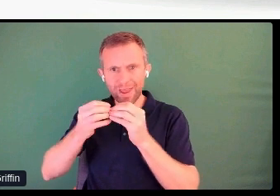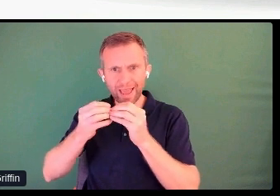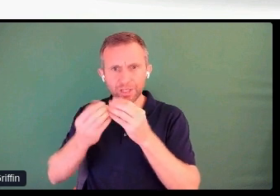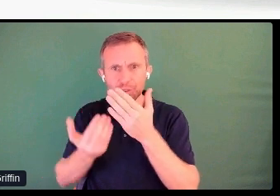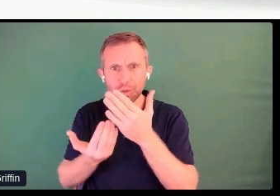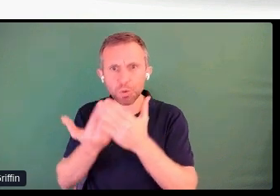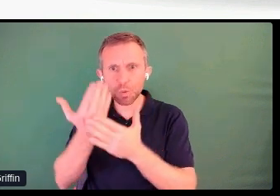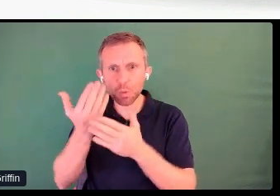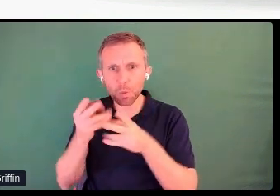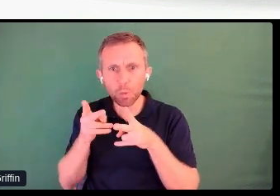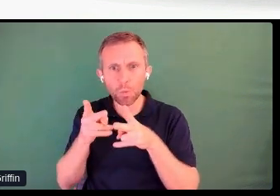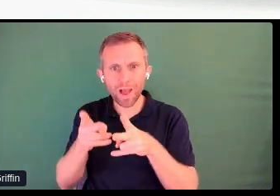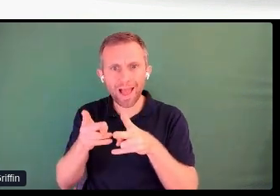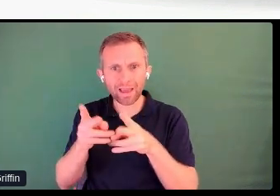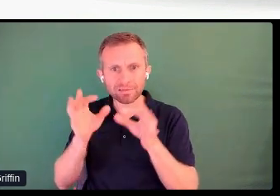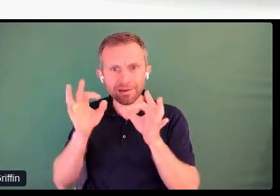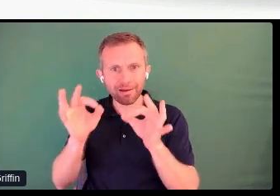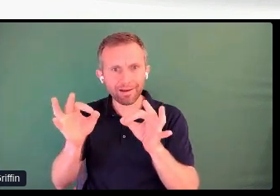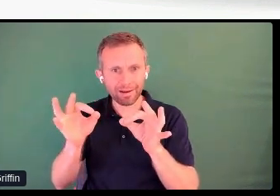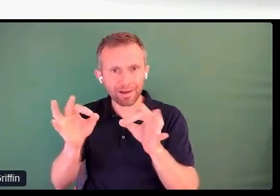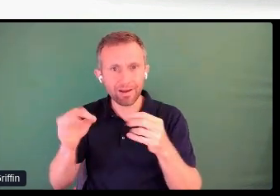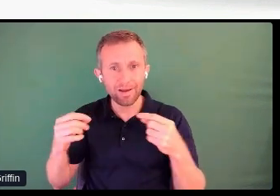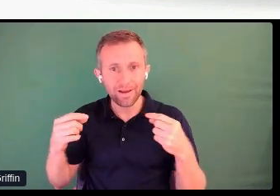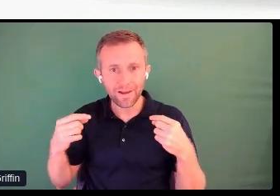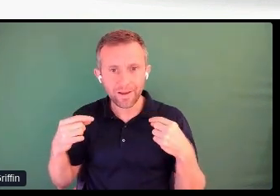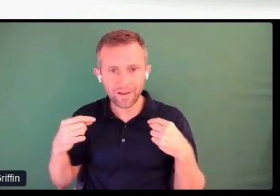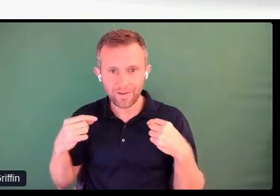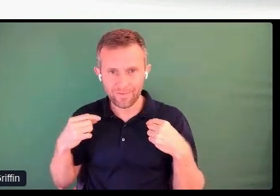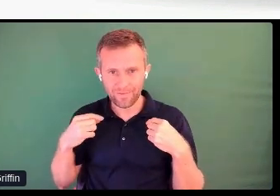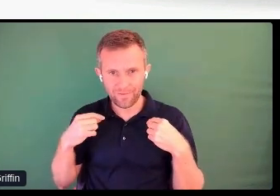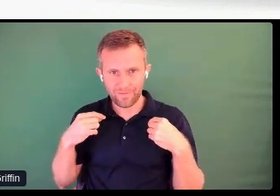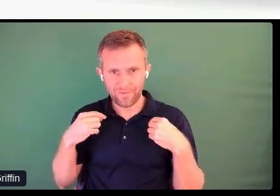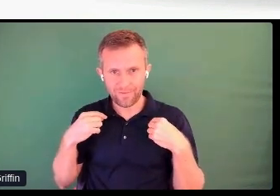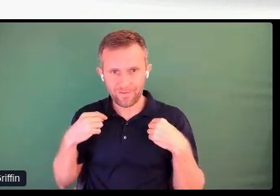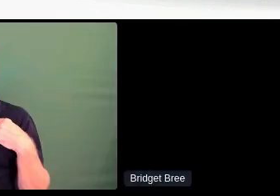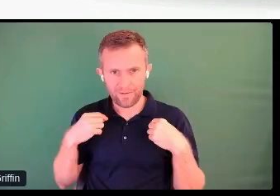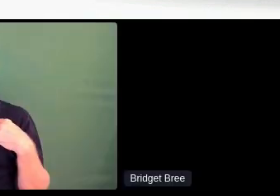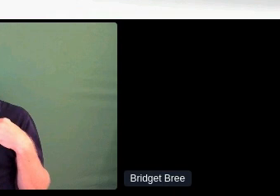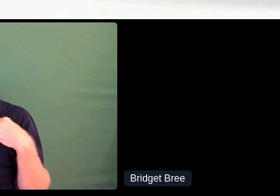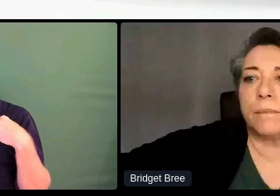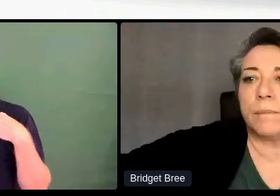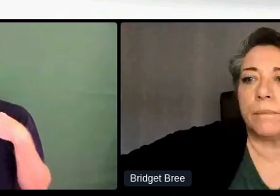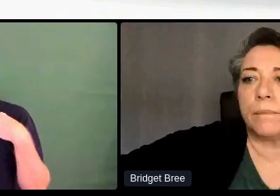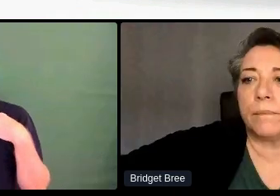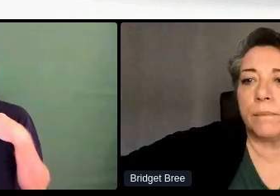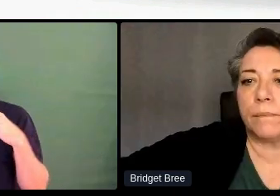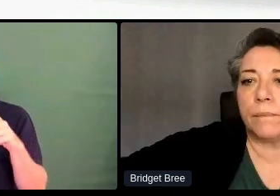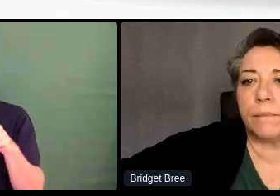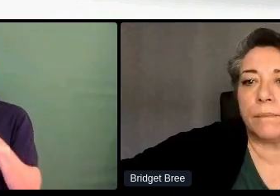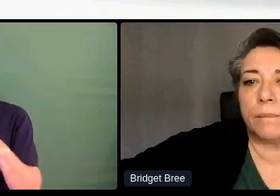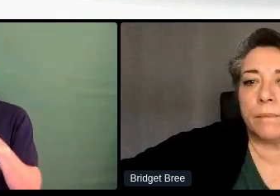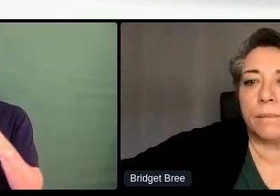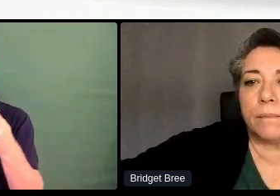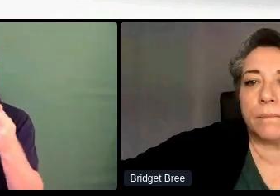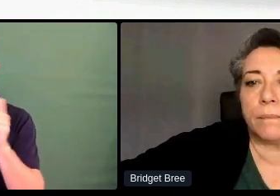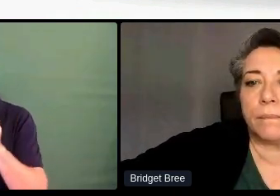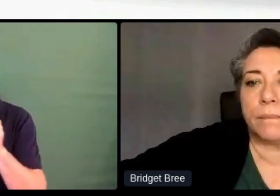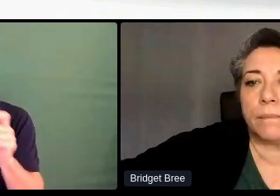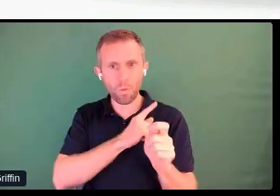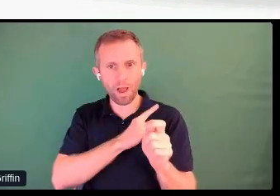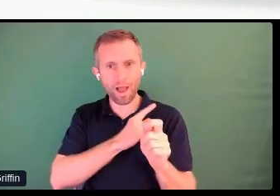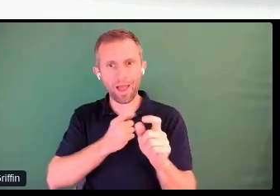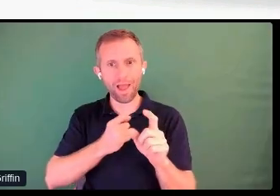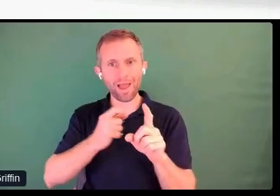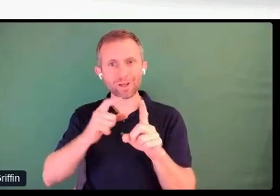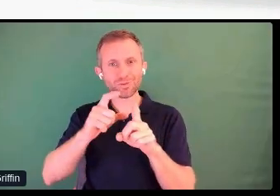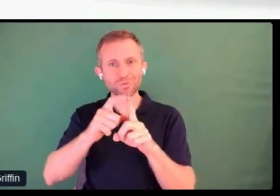For me, personally, it meant making the PC more accessible for my youngest daughter, Yara. This, combined with a wealth